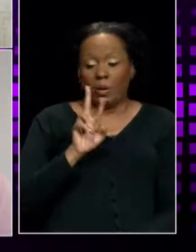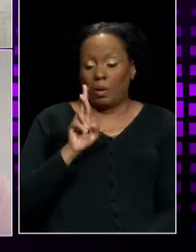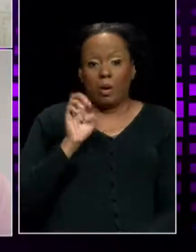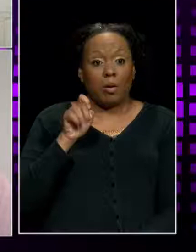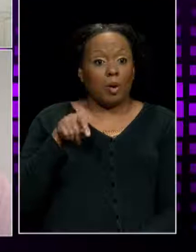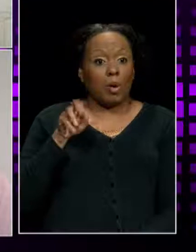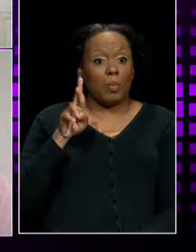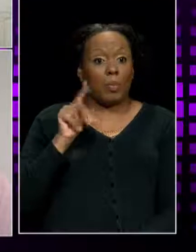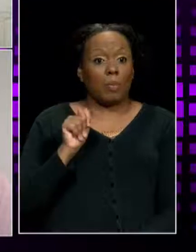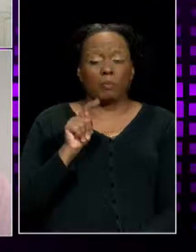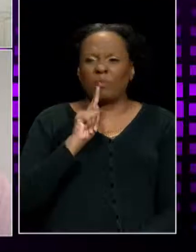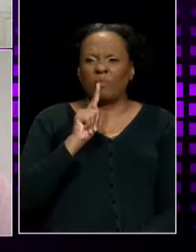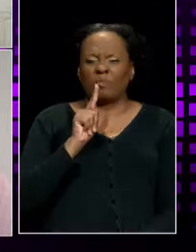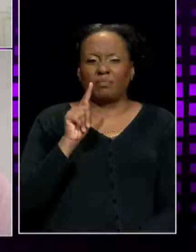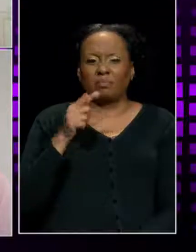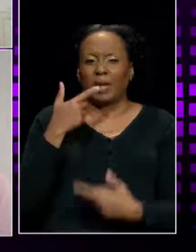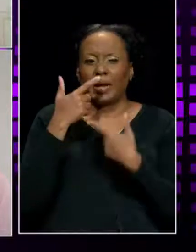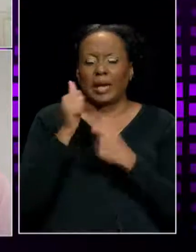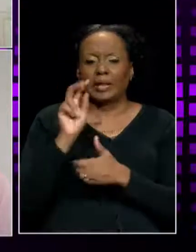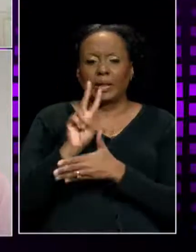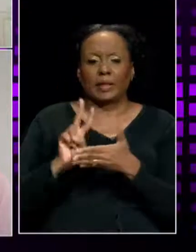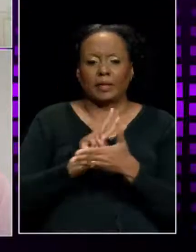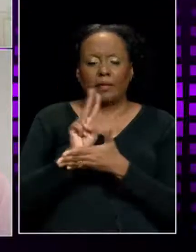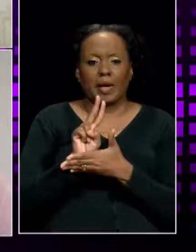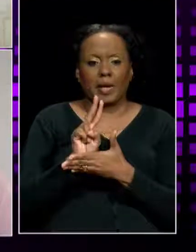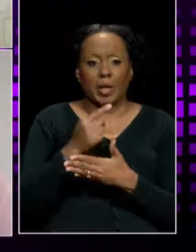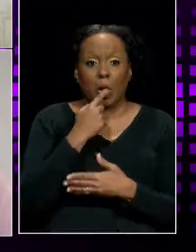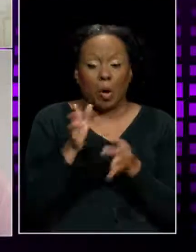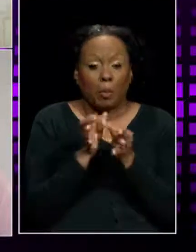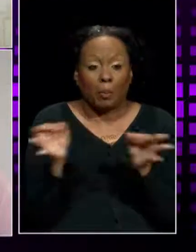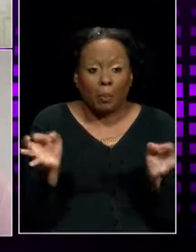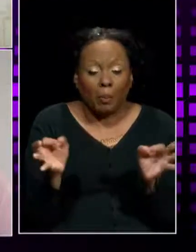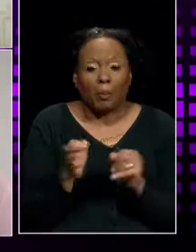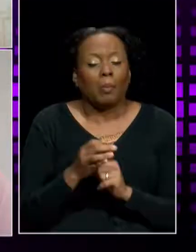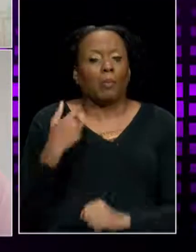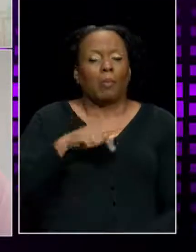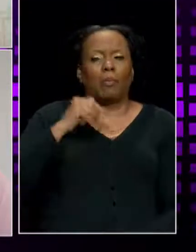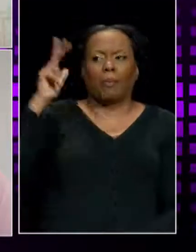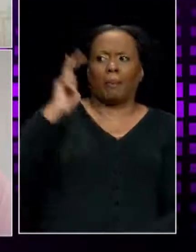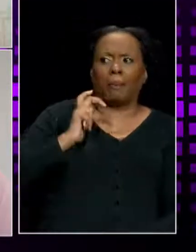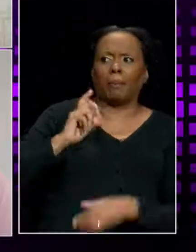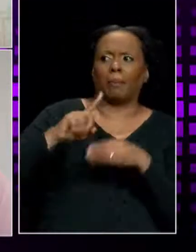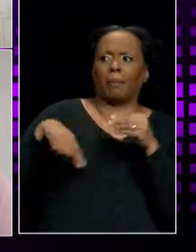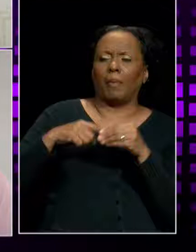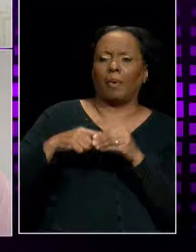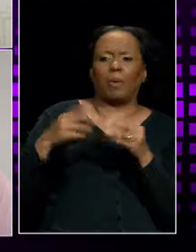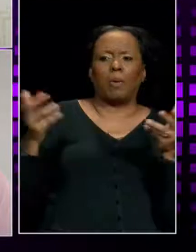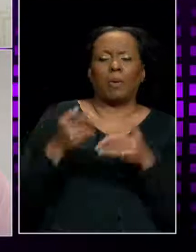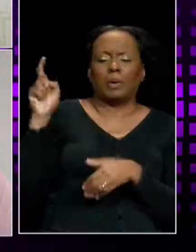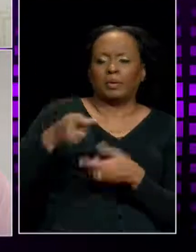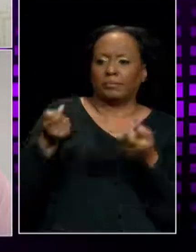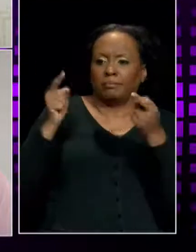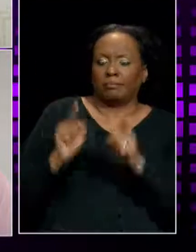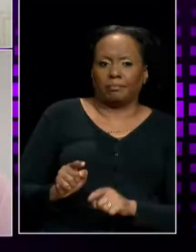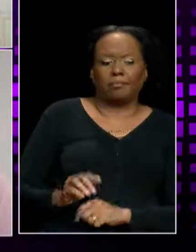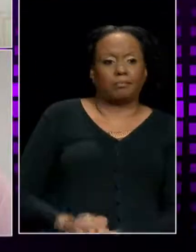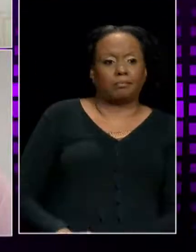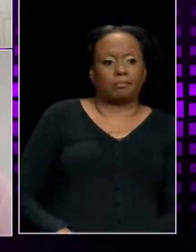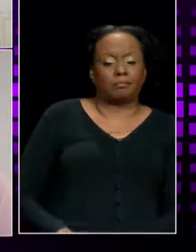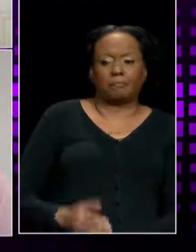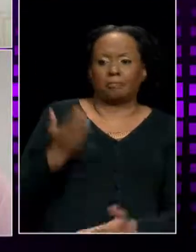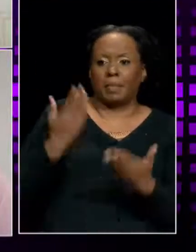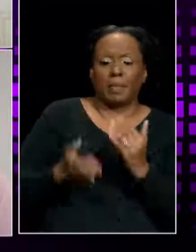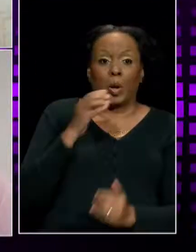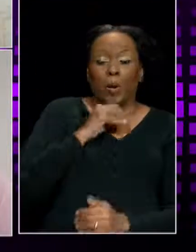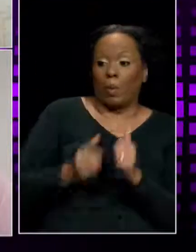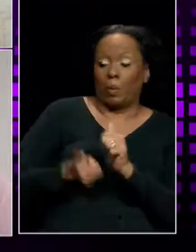very interesting video comment we got there just now where we were hearing a bit about what needed to happen for young persons, and you know, sometimes the older